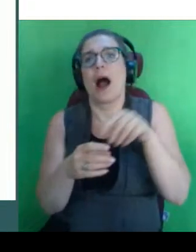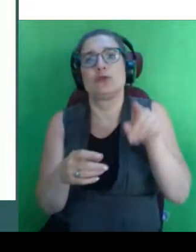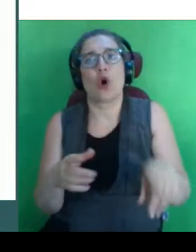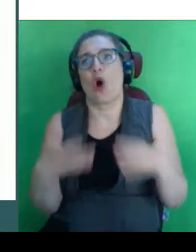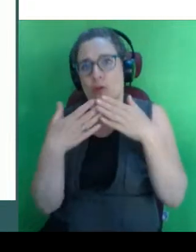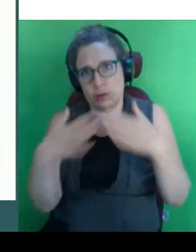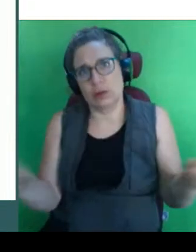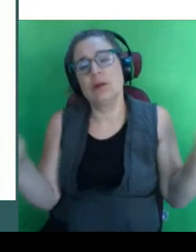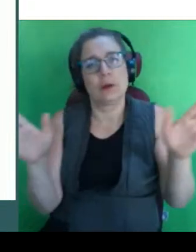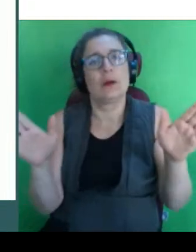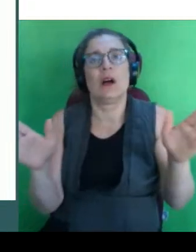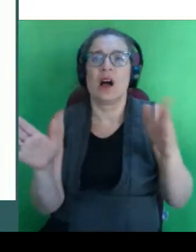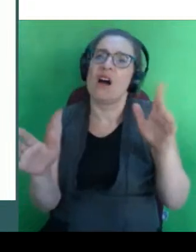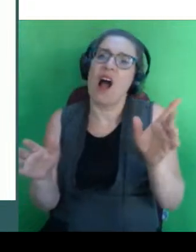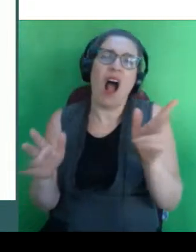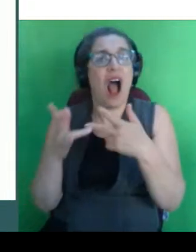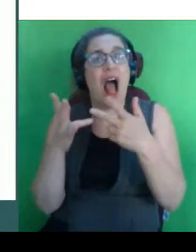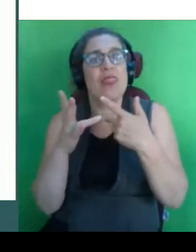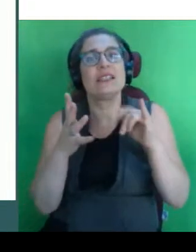specific IgEs.